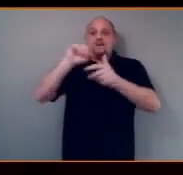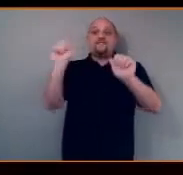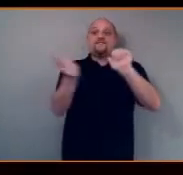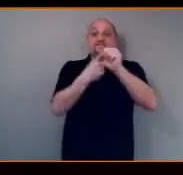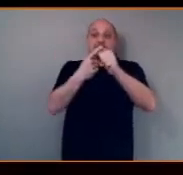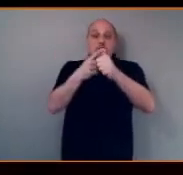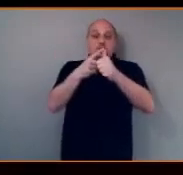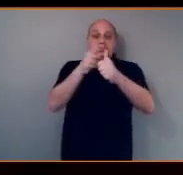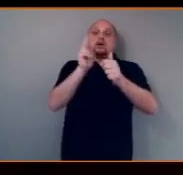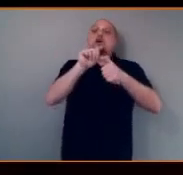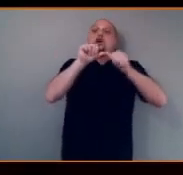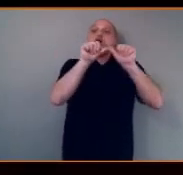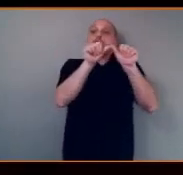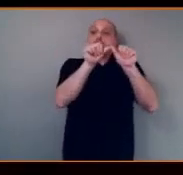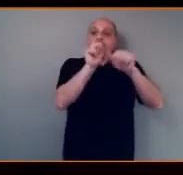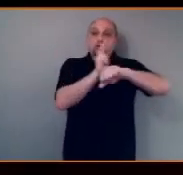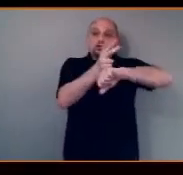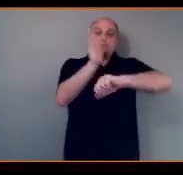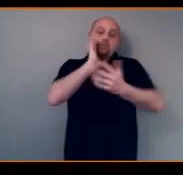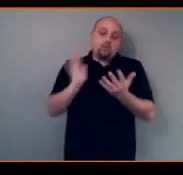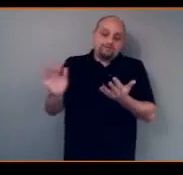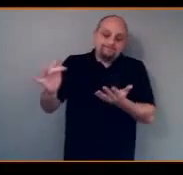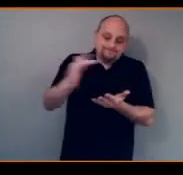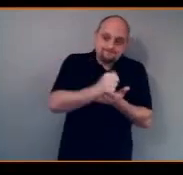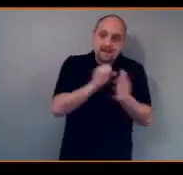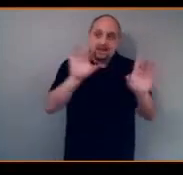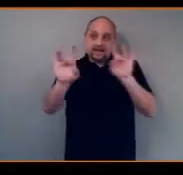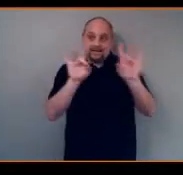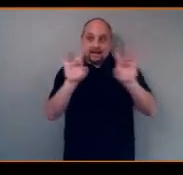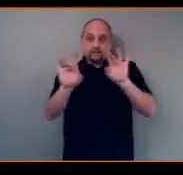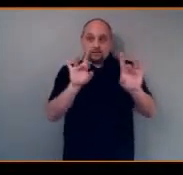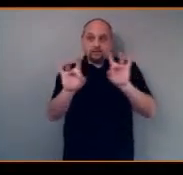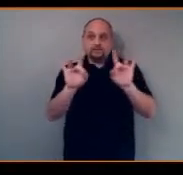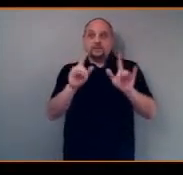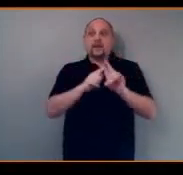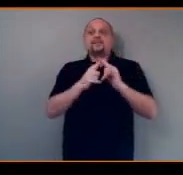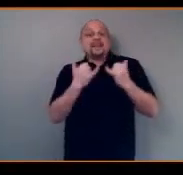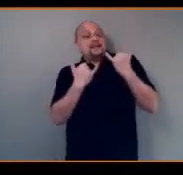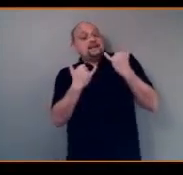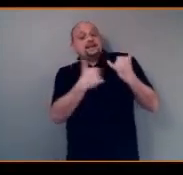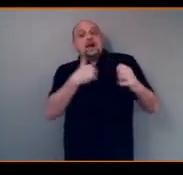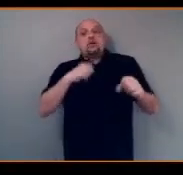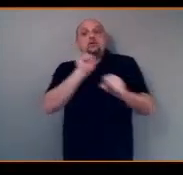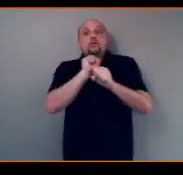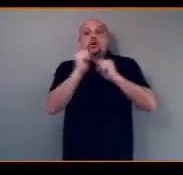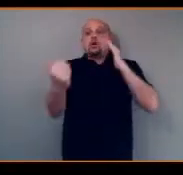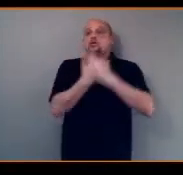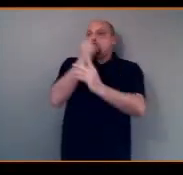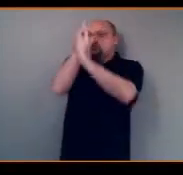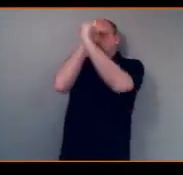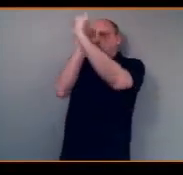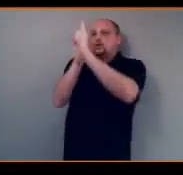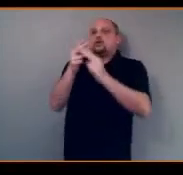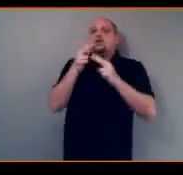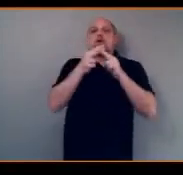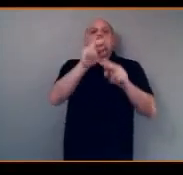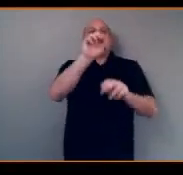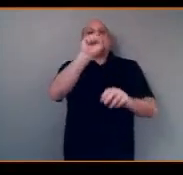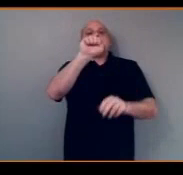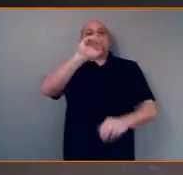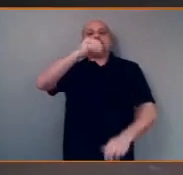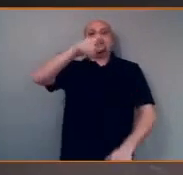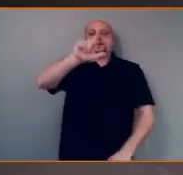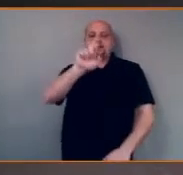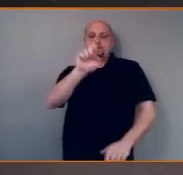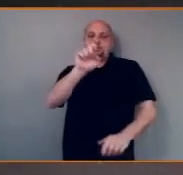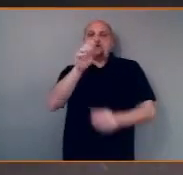going to start collecting samples along the way over its mission. And now we're also working on a new mission called the Sample Retrieval Lander. So we're going